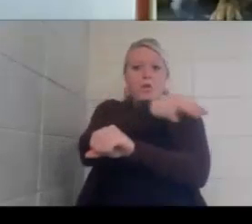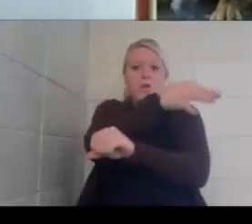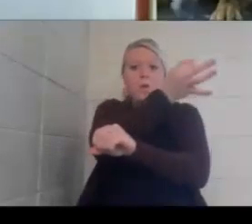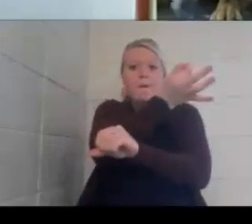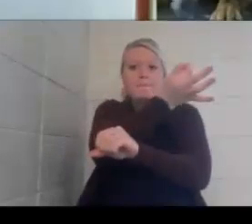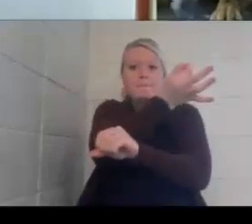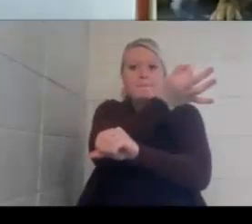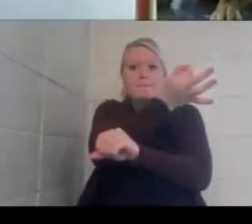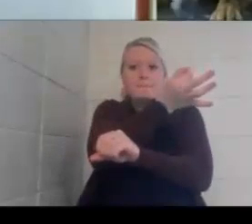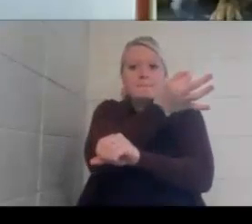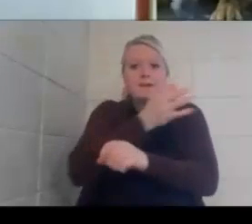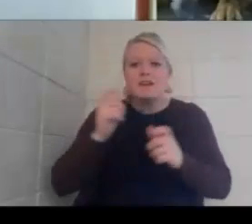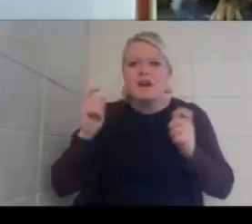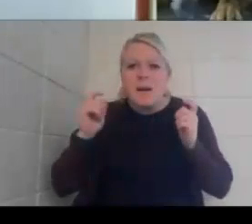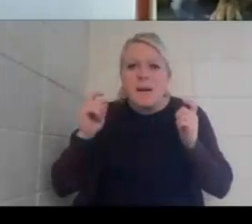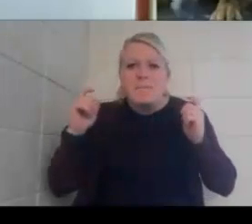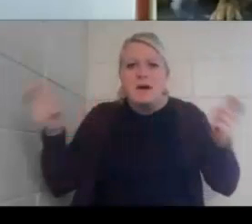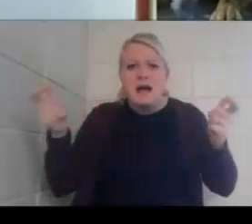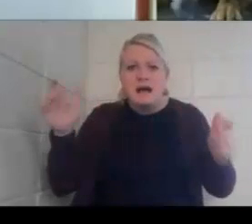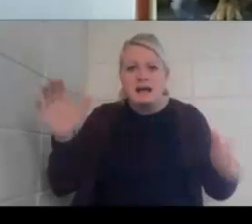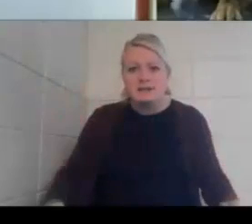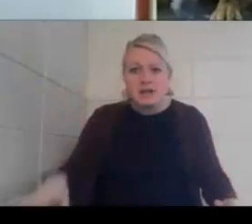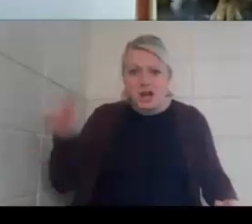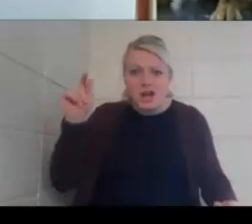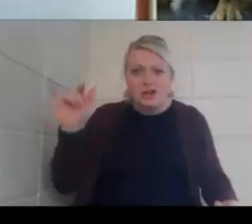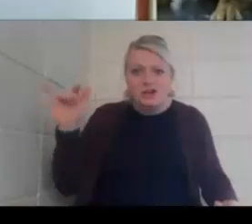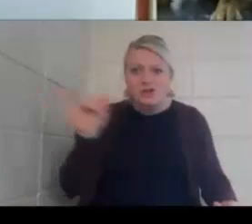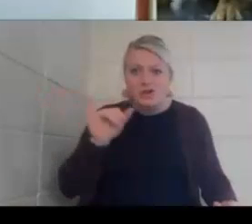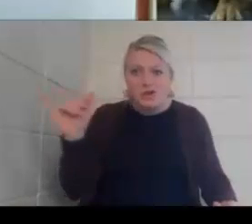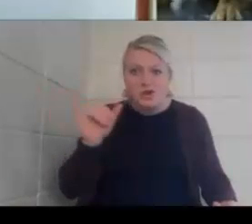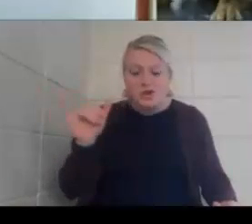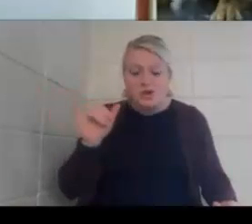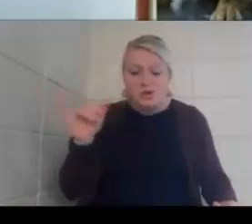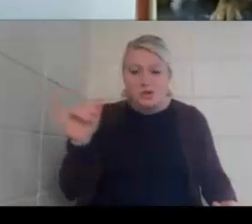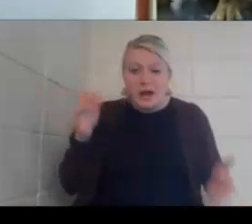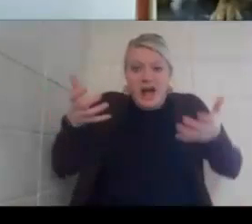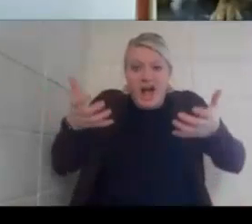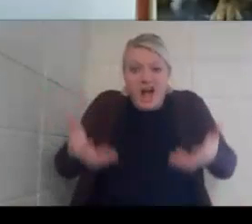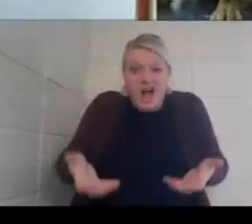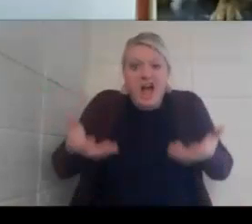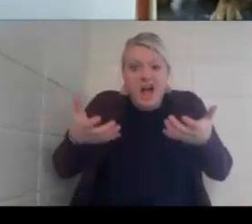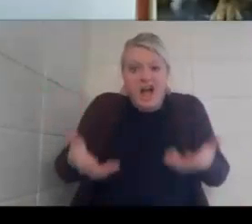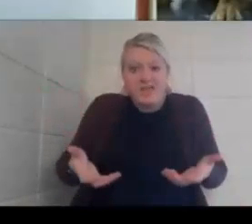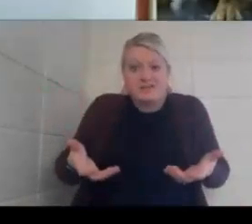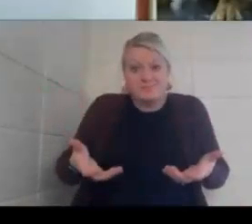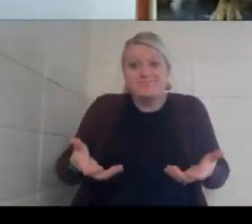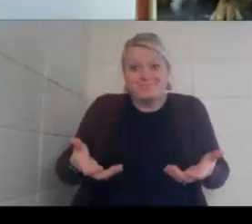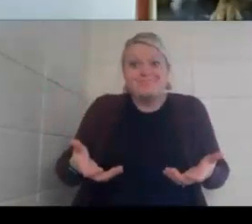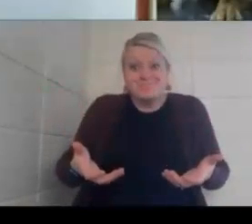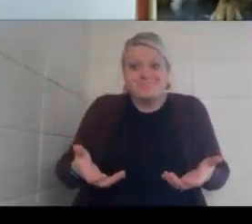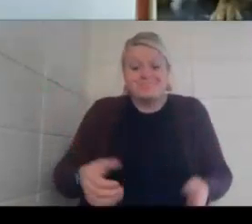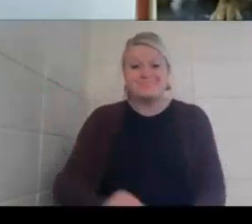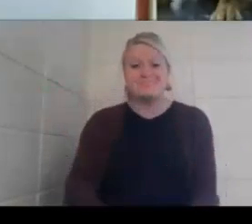And their tail is curved up. And they are huge dogs.